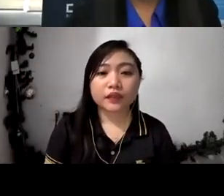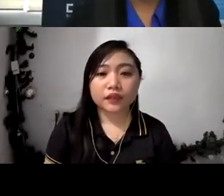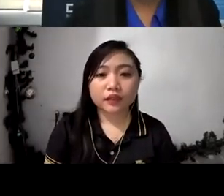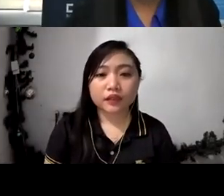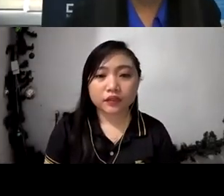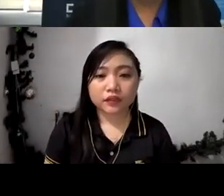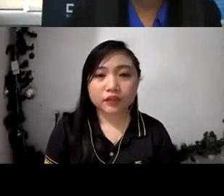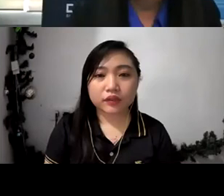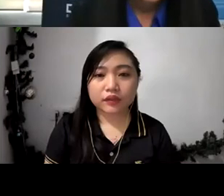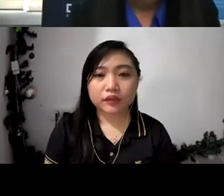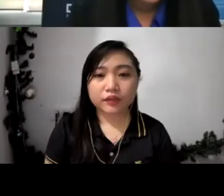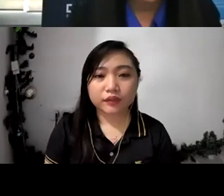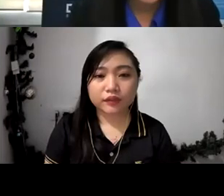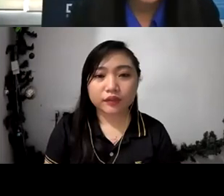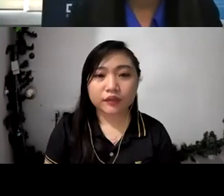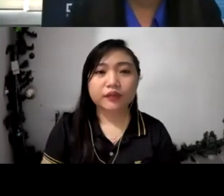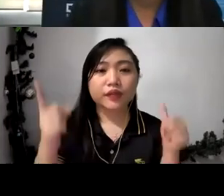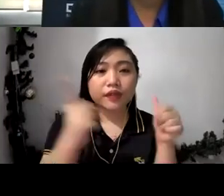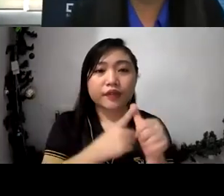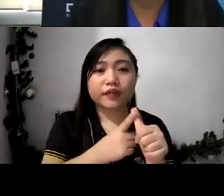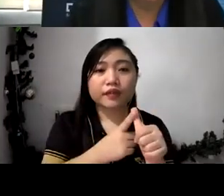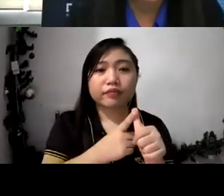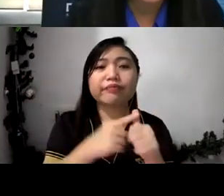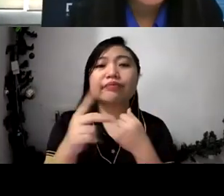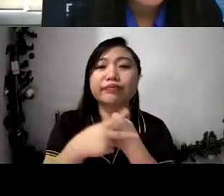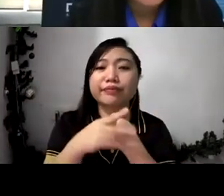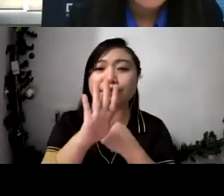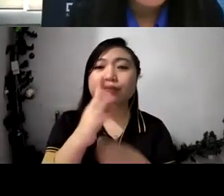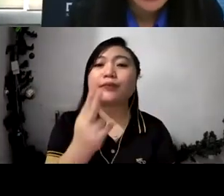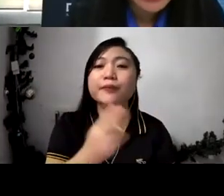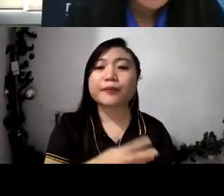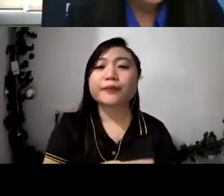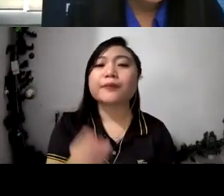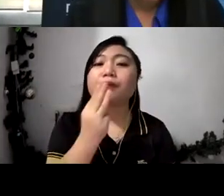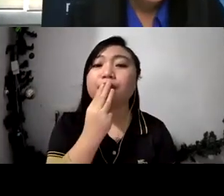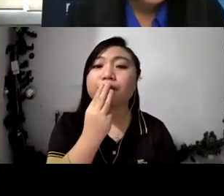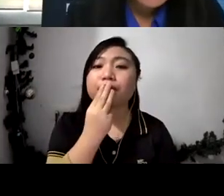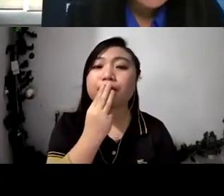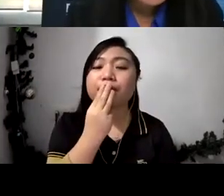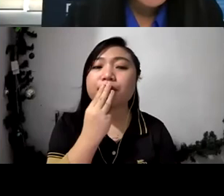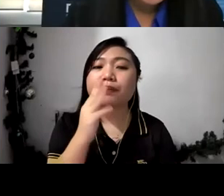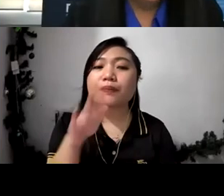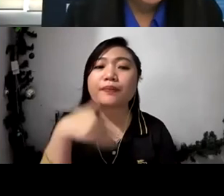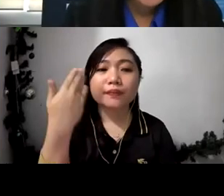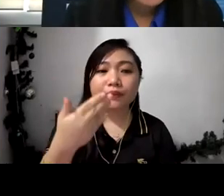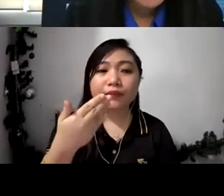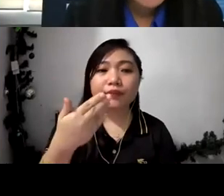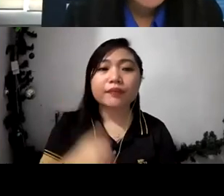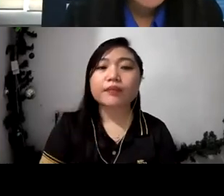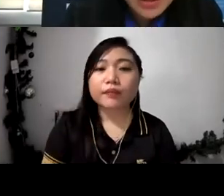So first we have keep your microphones on mute. And then for our